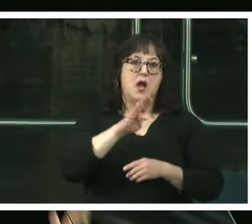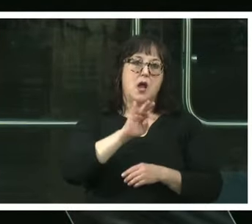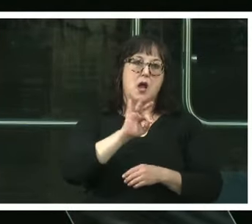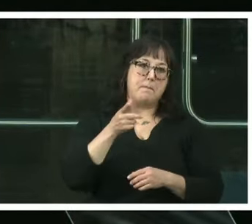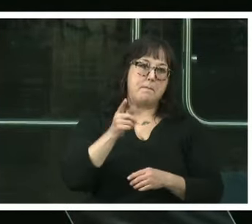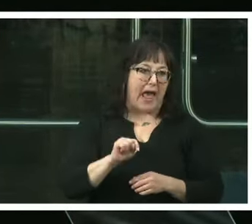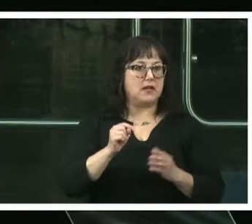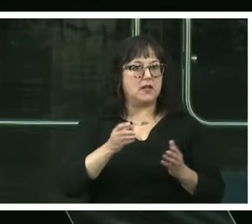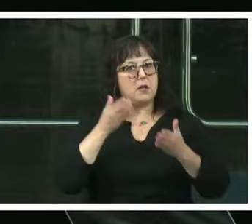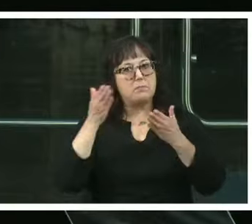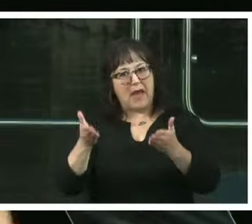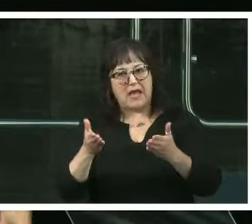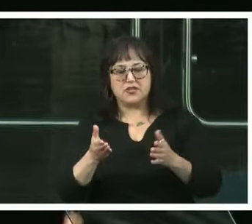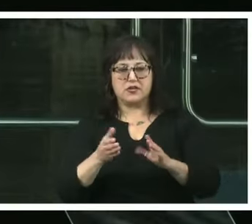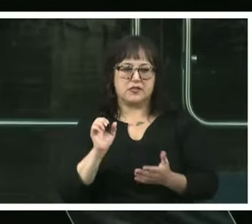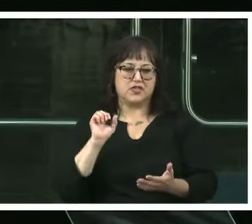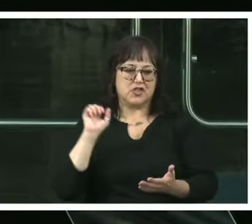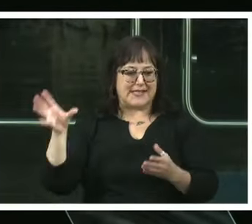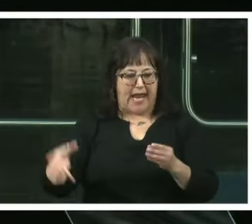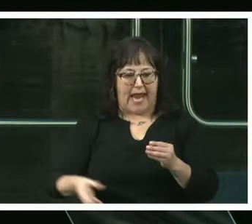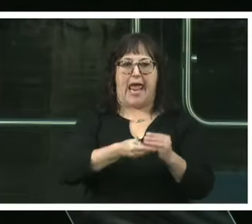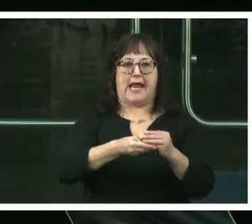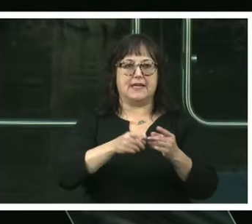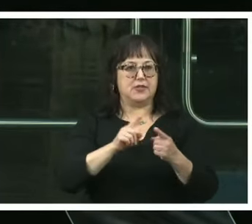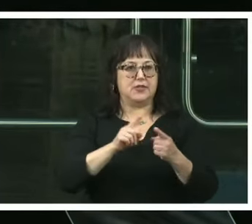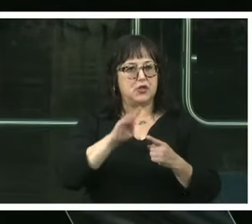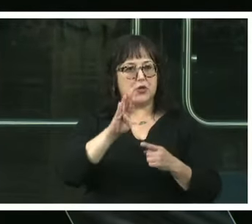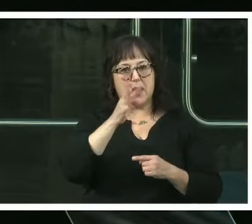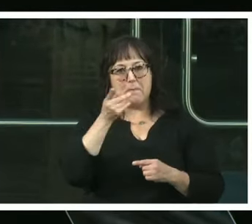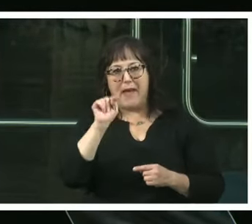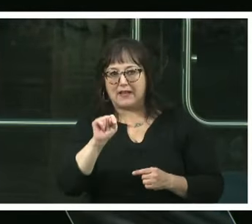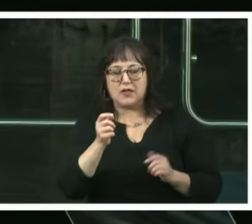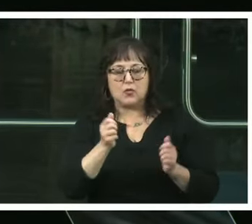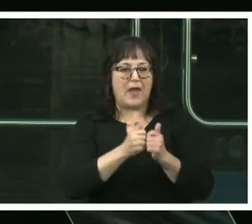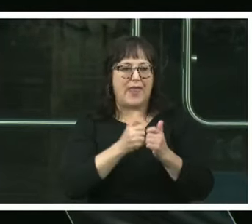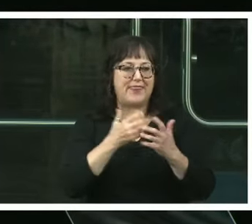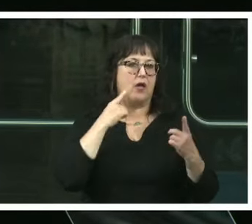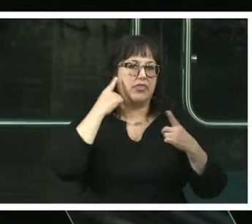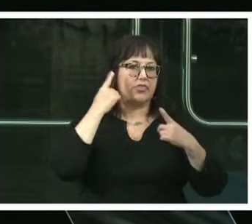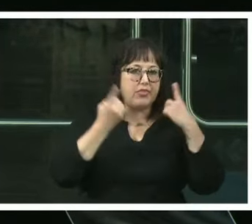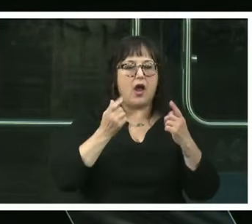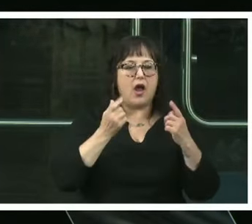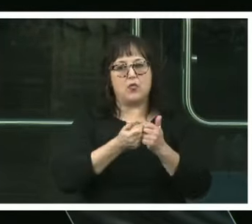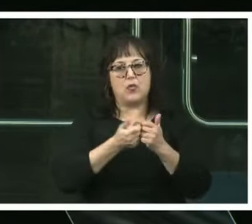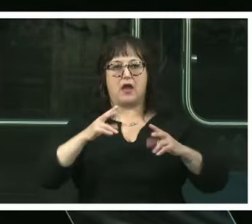taxes thrown on the ballot without any real thought or any analysis.